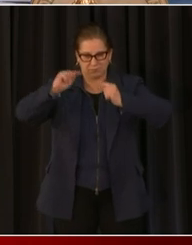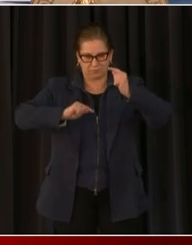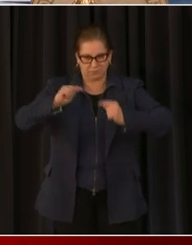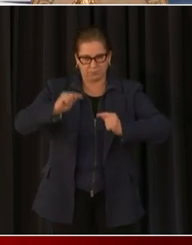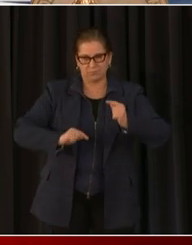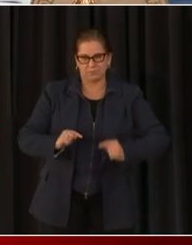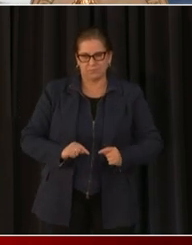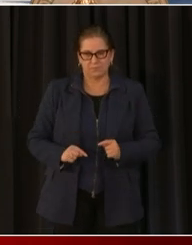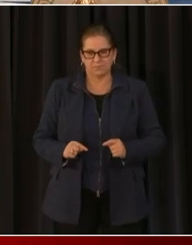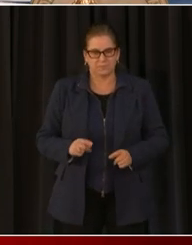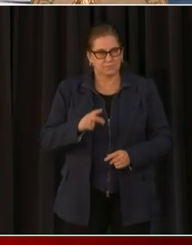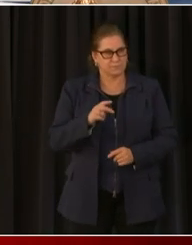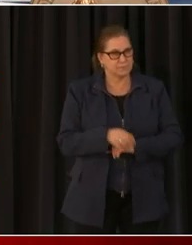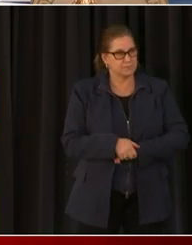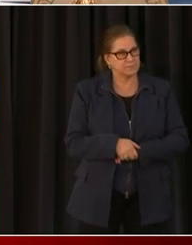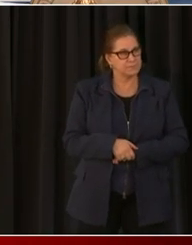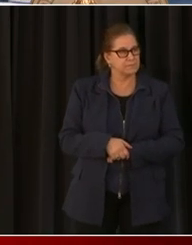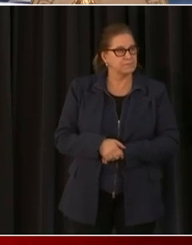So